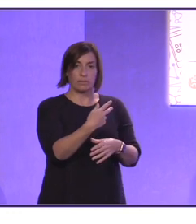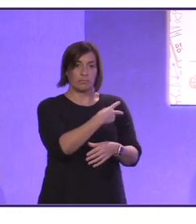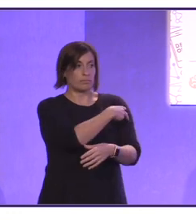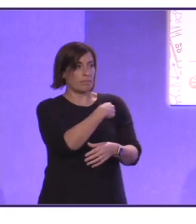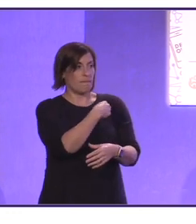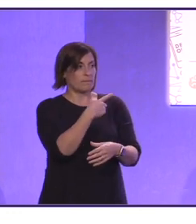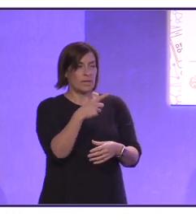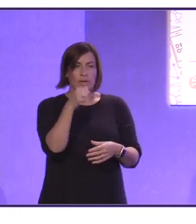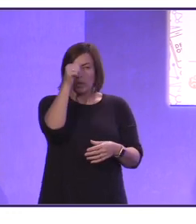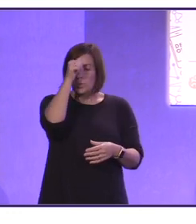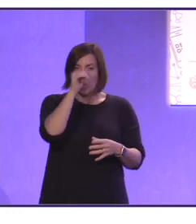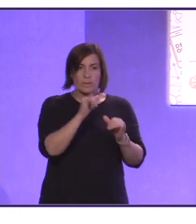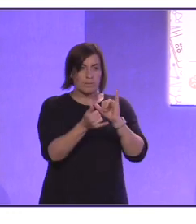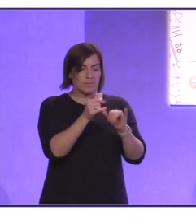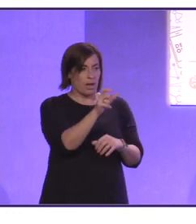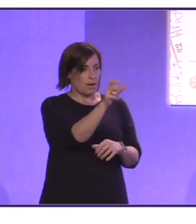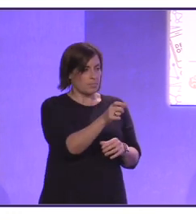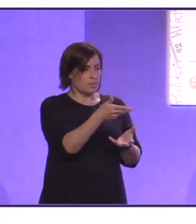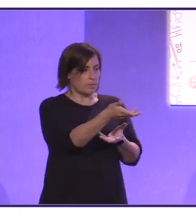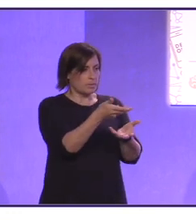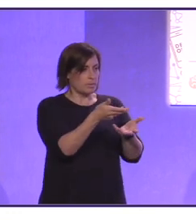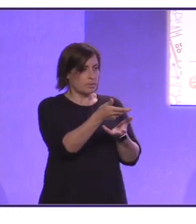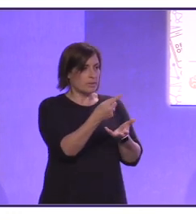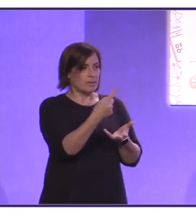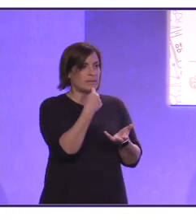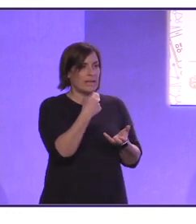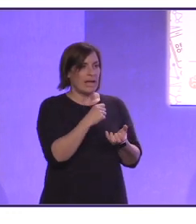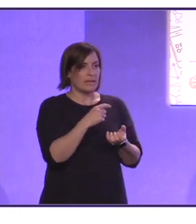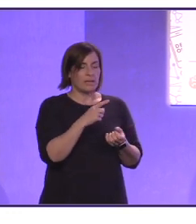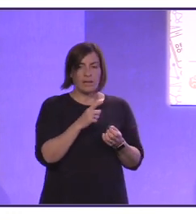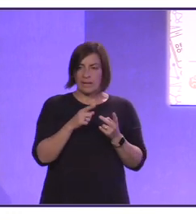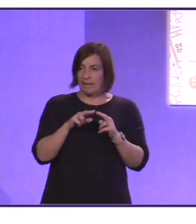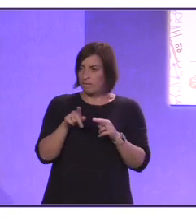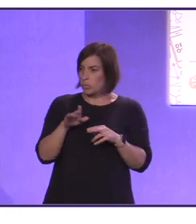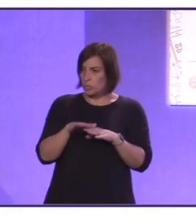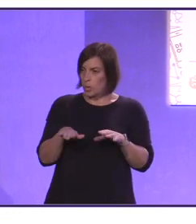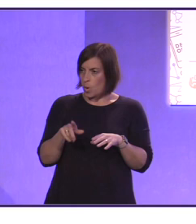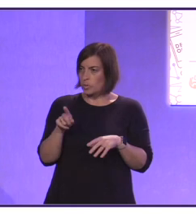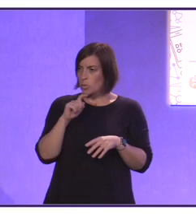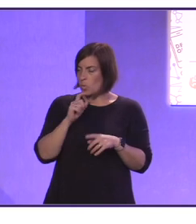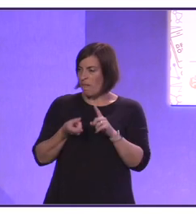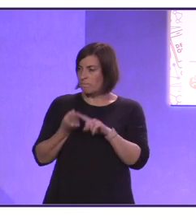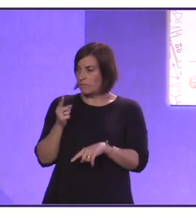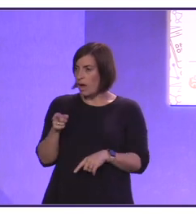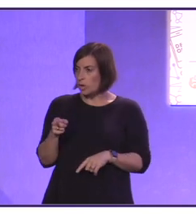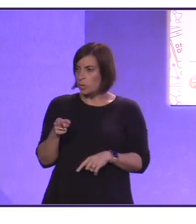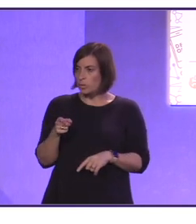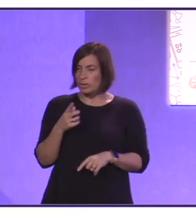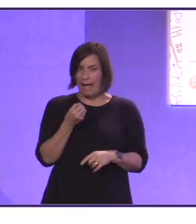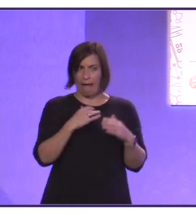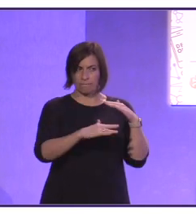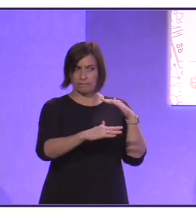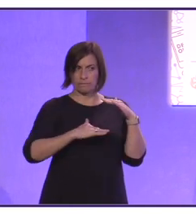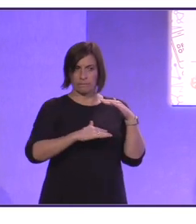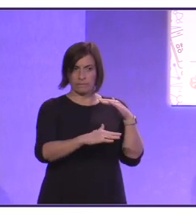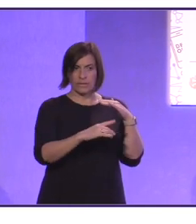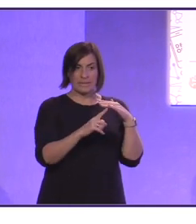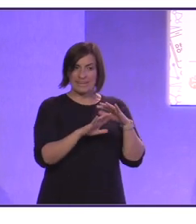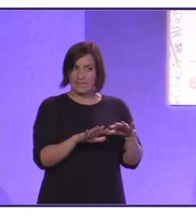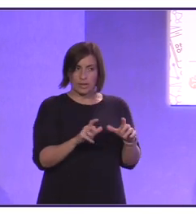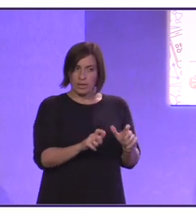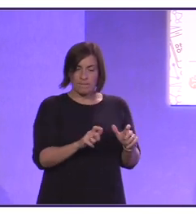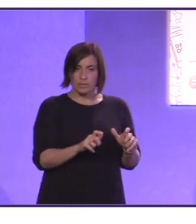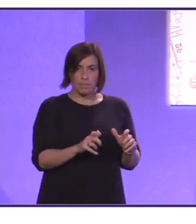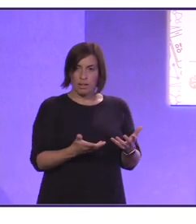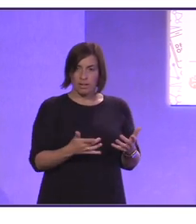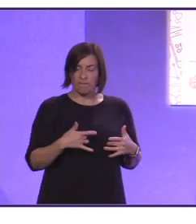impression that the person who was talking to you was intimating that if you didn't do something, you would be fired? Okay, a few nods. It's a very uncomfortable conversation